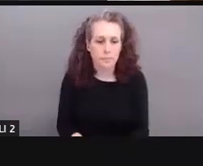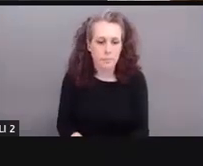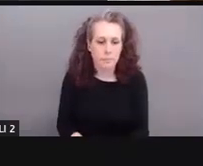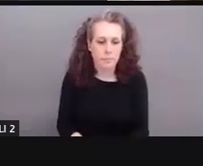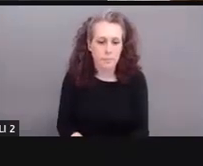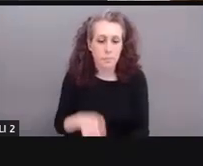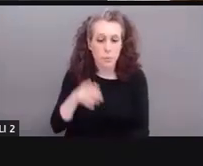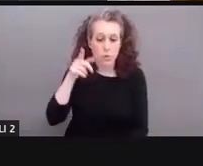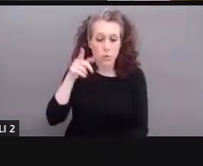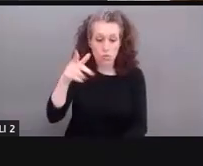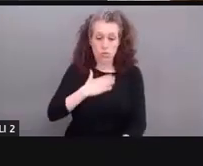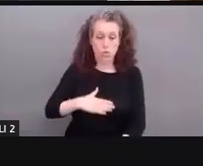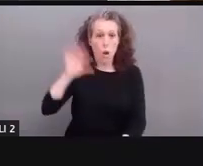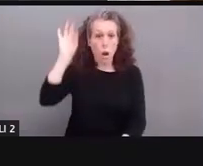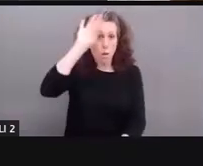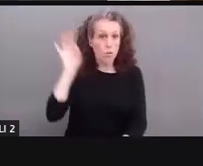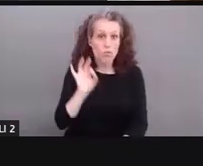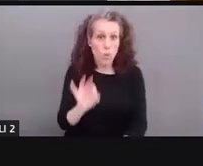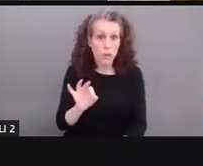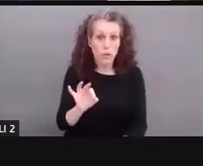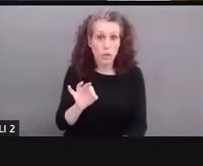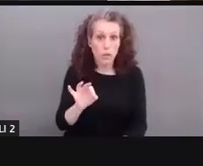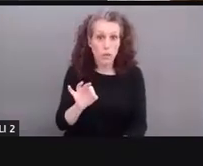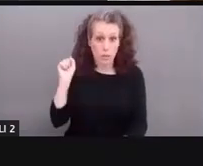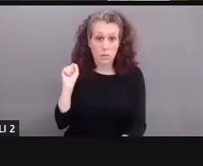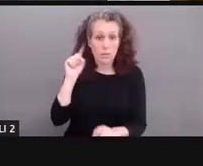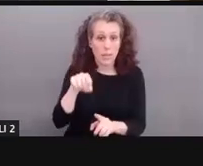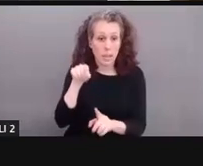and answers via the Zoom,